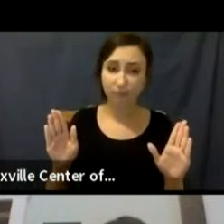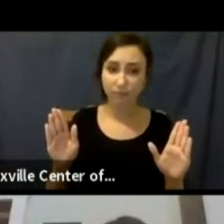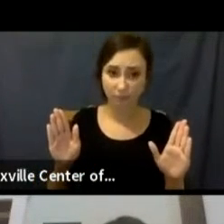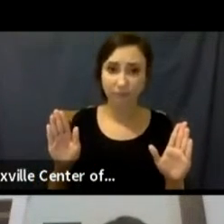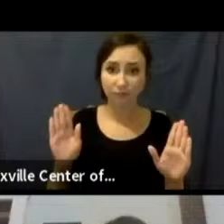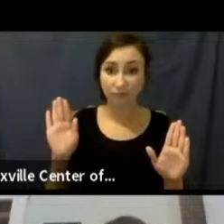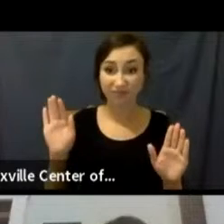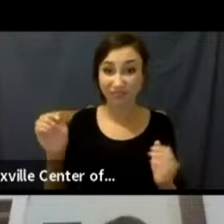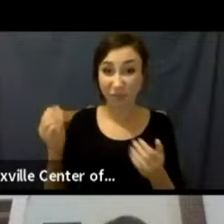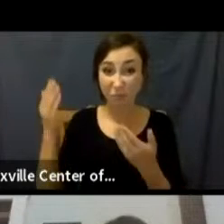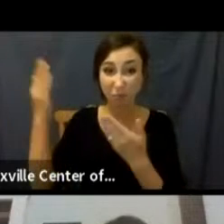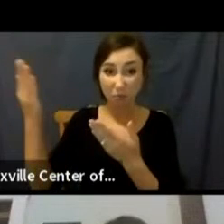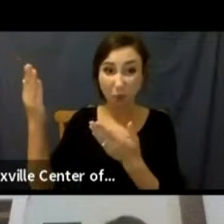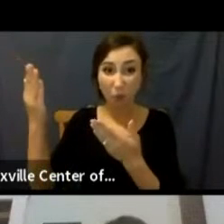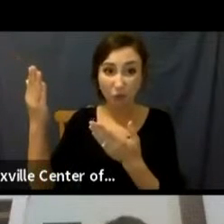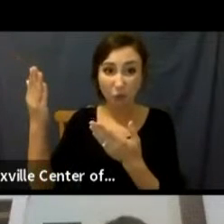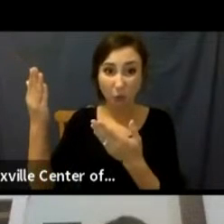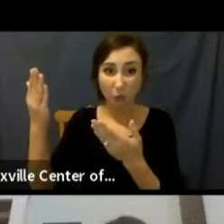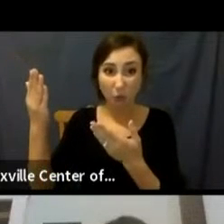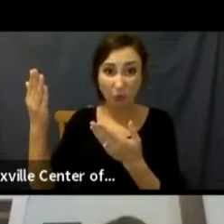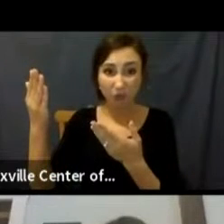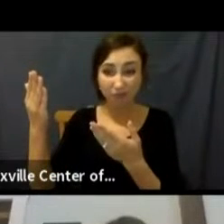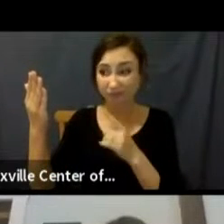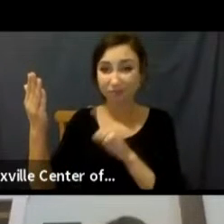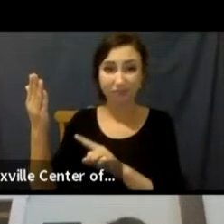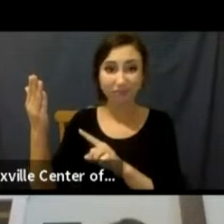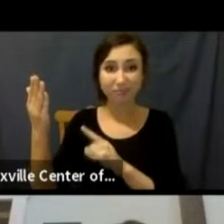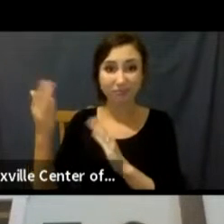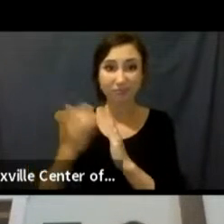the proposal that is on the table being amended